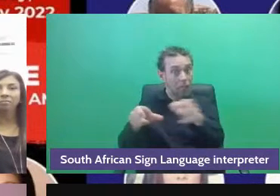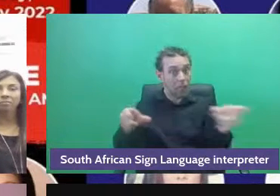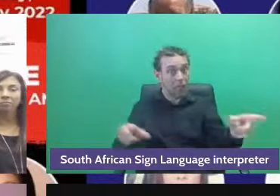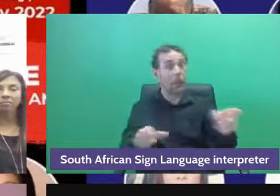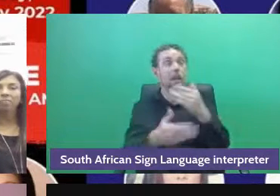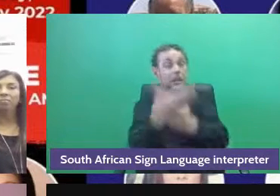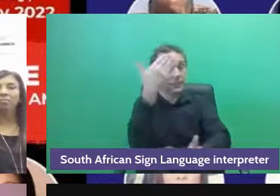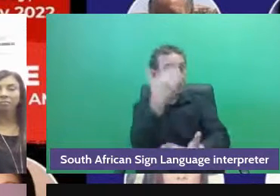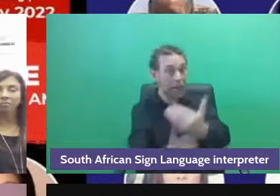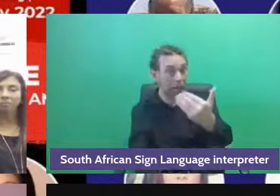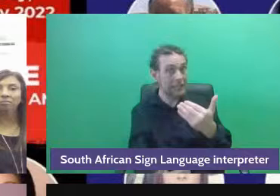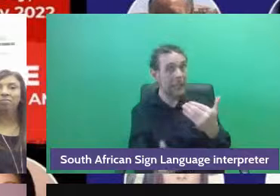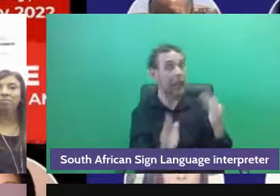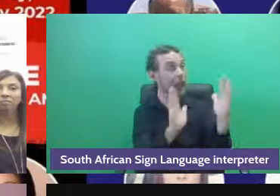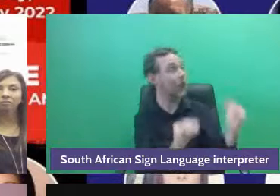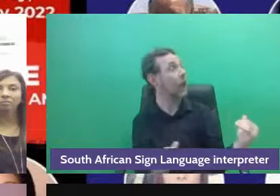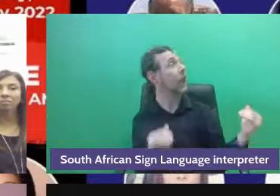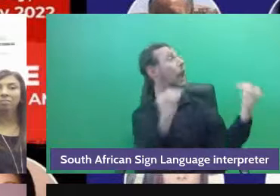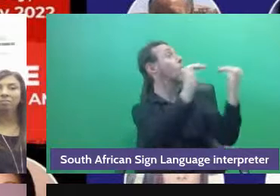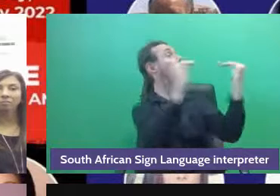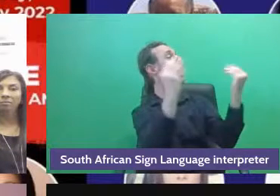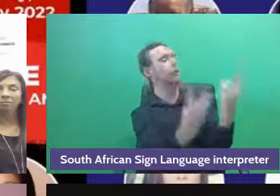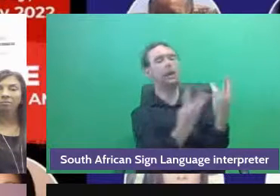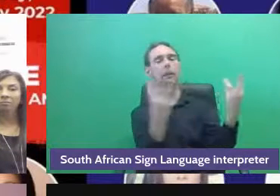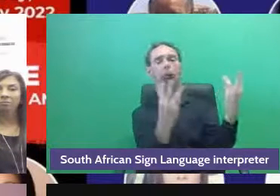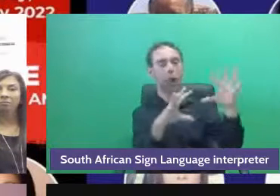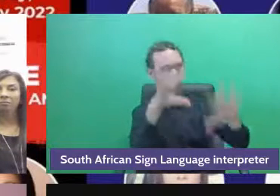that do not have.